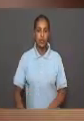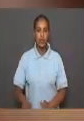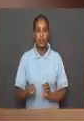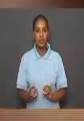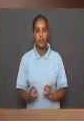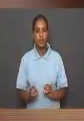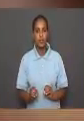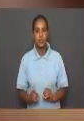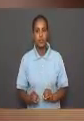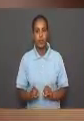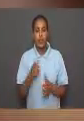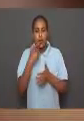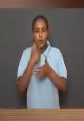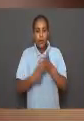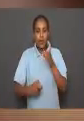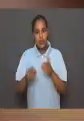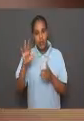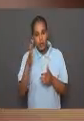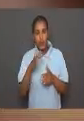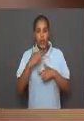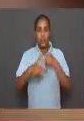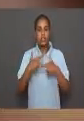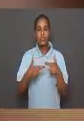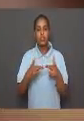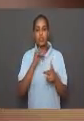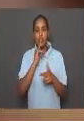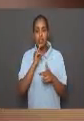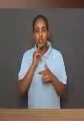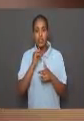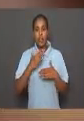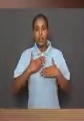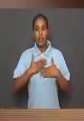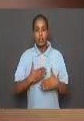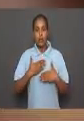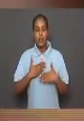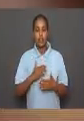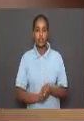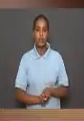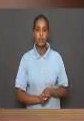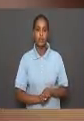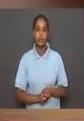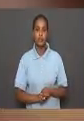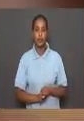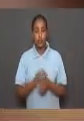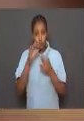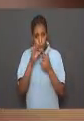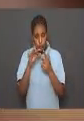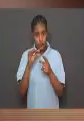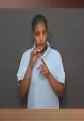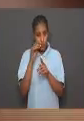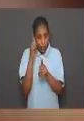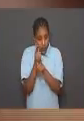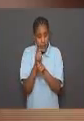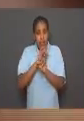Students, what type of reaction is respiration? Choose the correct